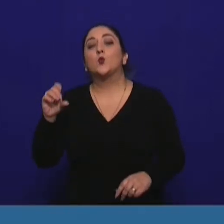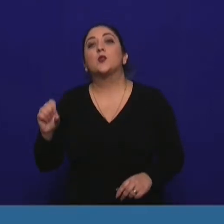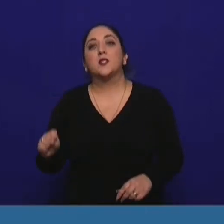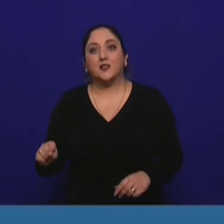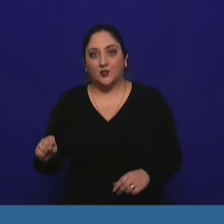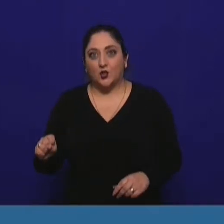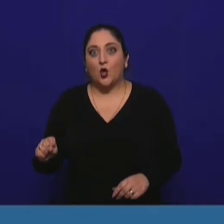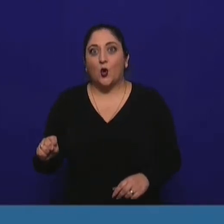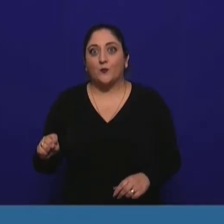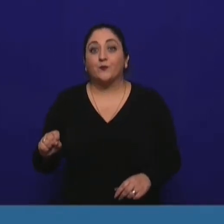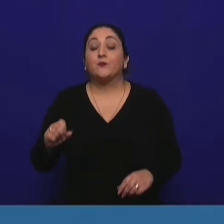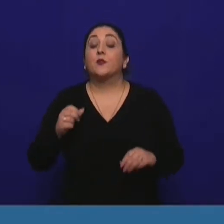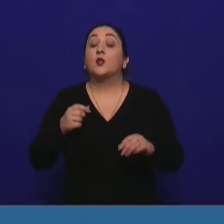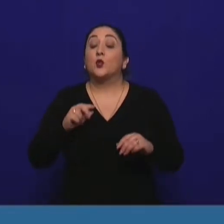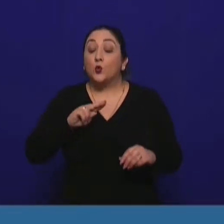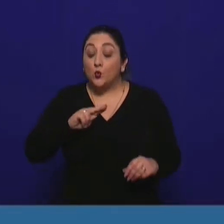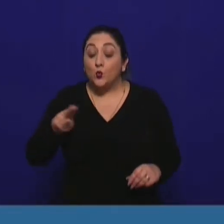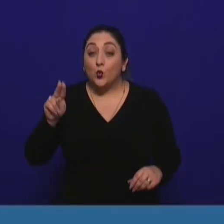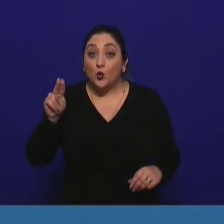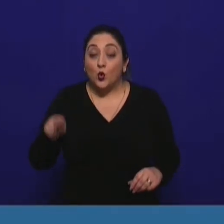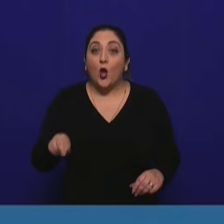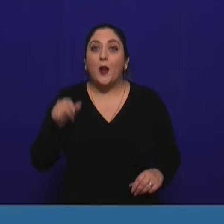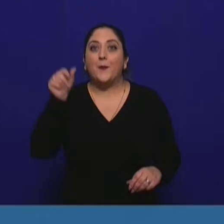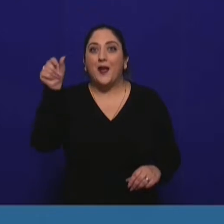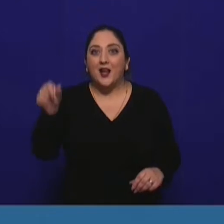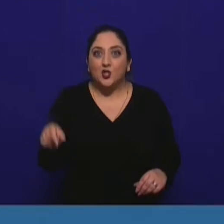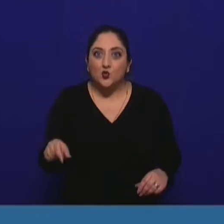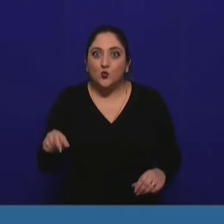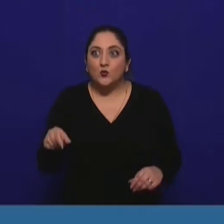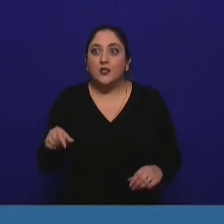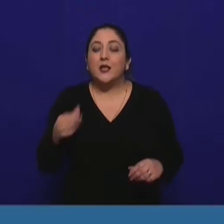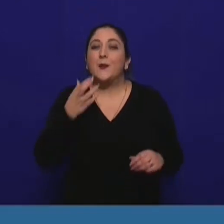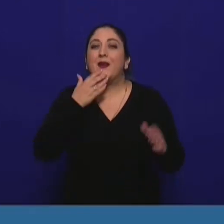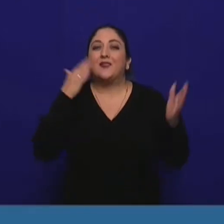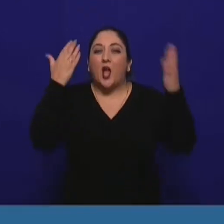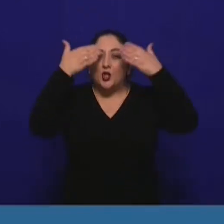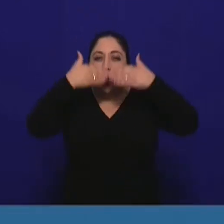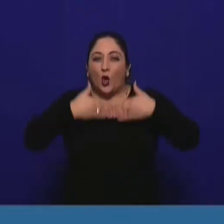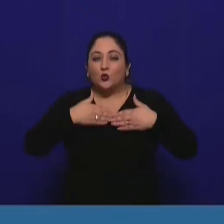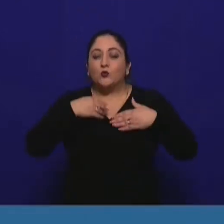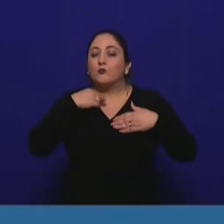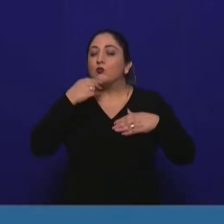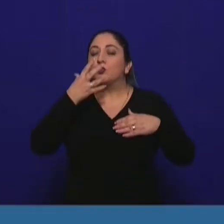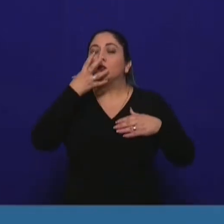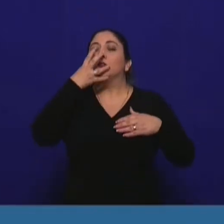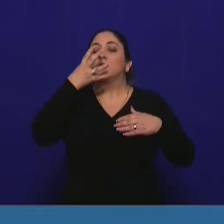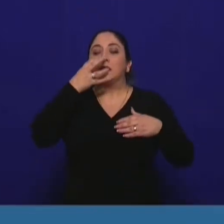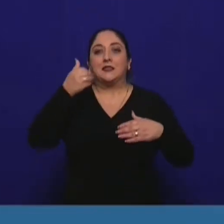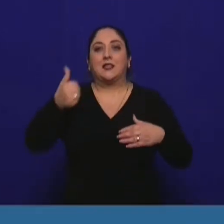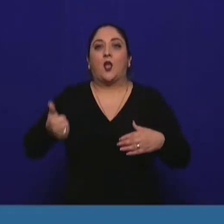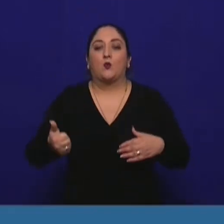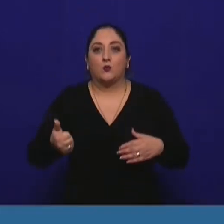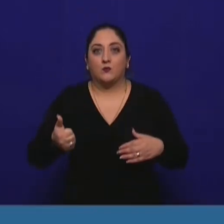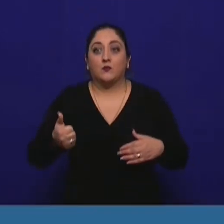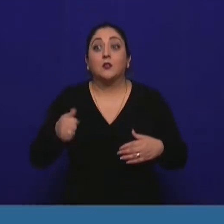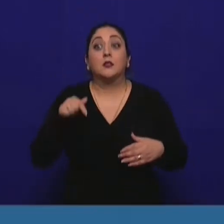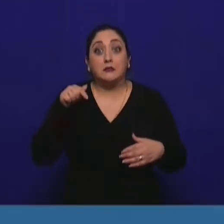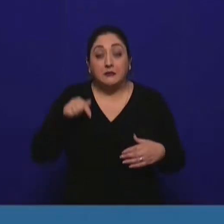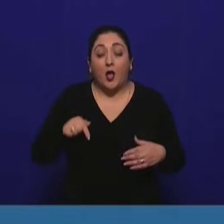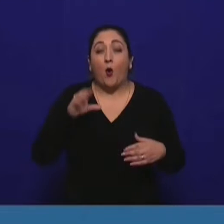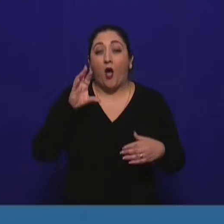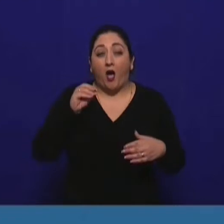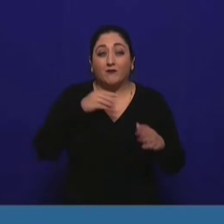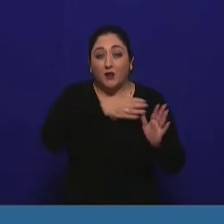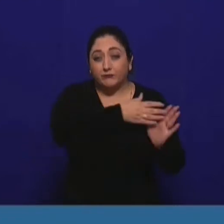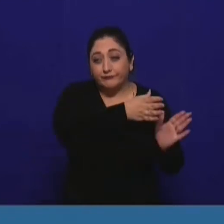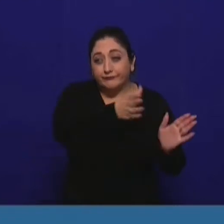li batu b'sleep apnea tant li jkollhom bżonn il-BiPAP machine. Dawn huma kollha persuni li jkunu l-maġġor parti tagħhom qegħdin jieħdu kura